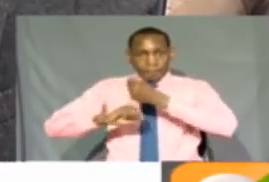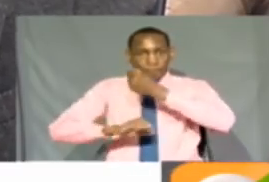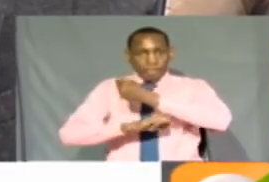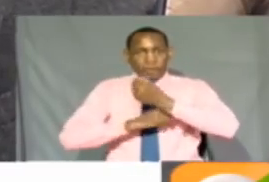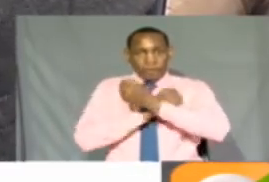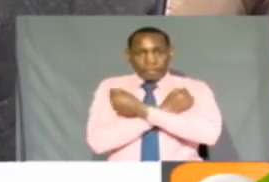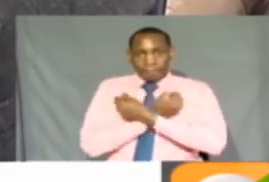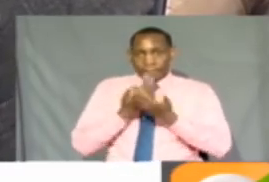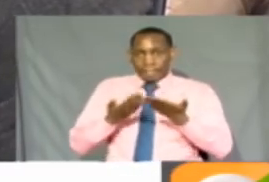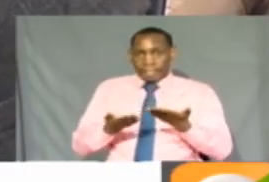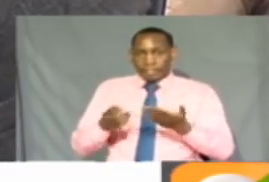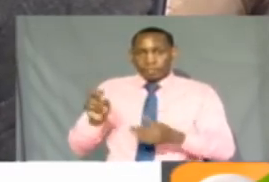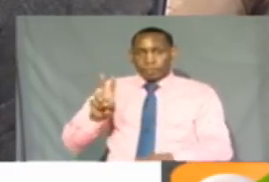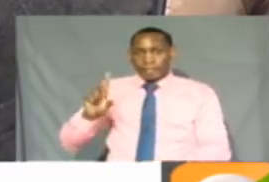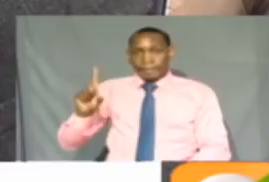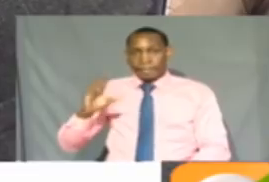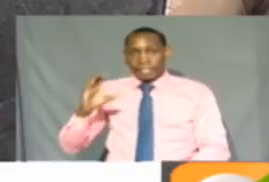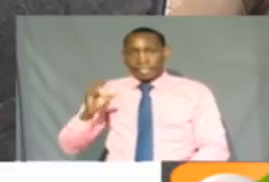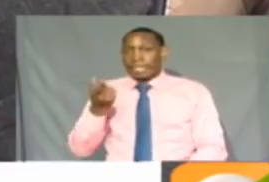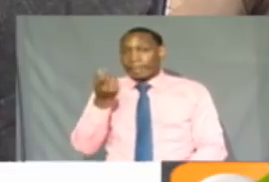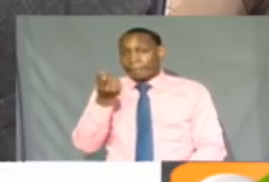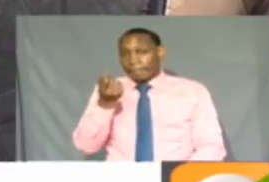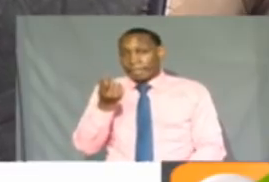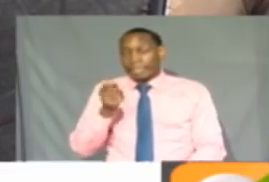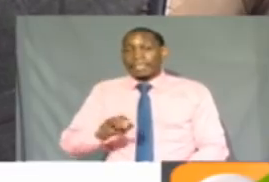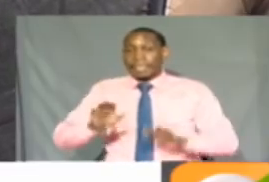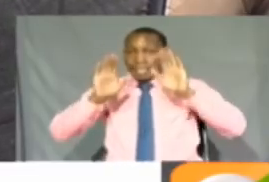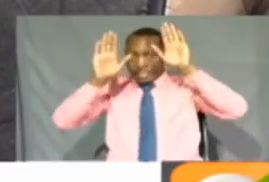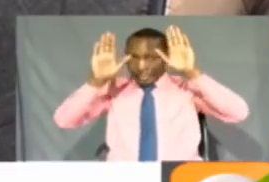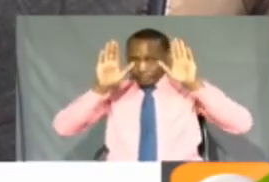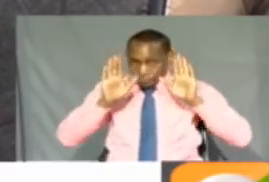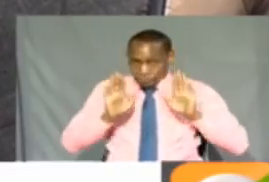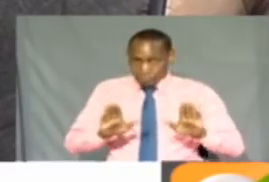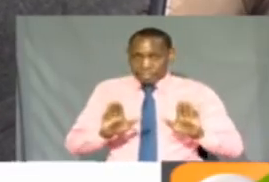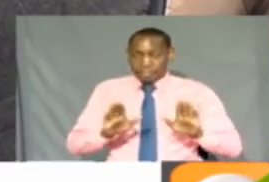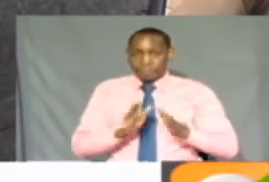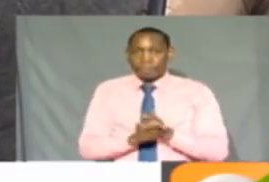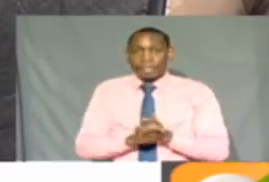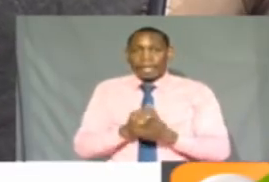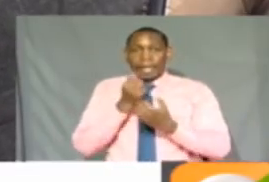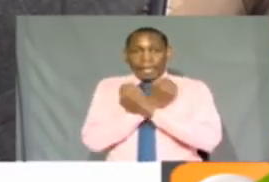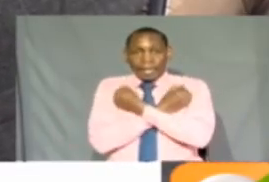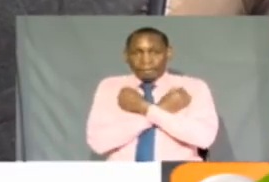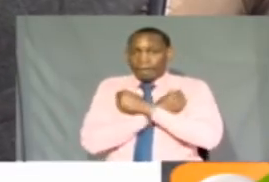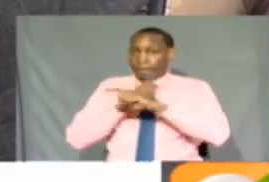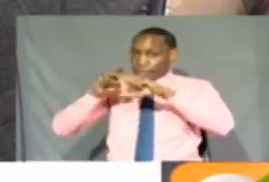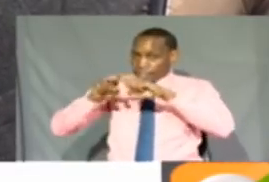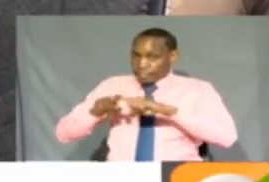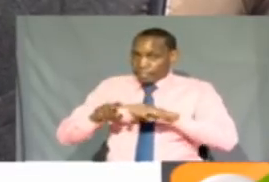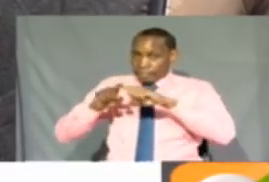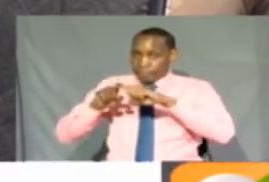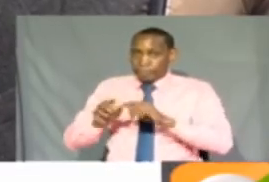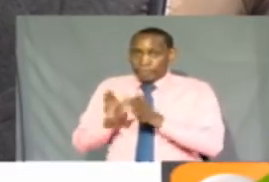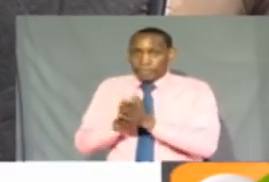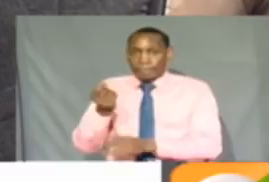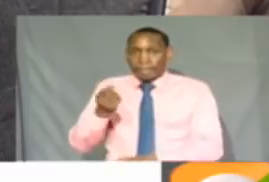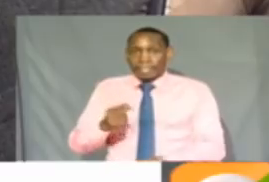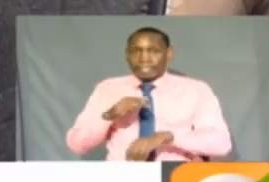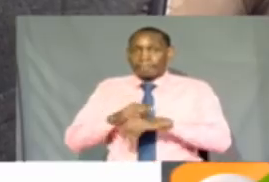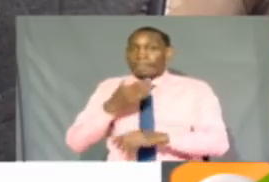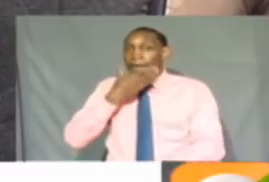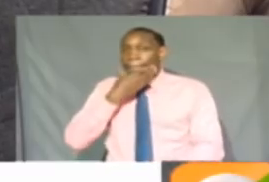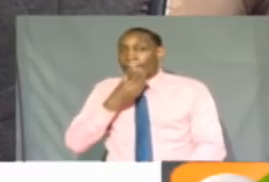21st century is money, cash. That is, the love is being laid on cash. And when you are a man and you